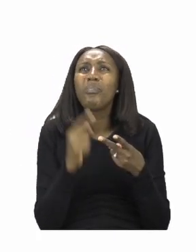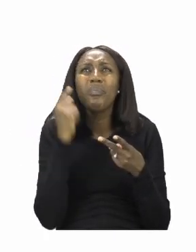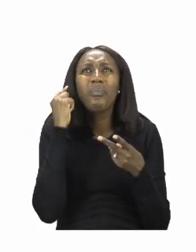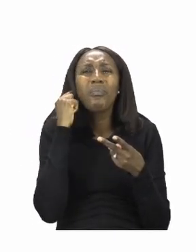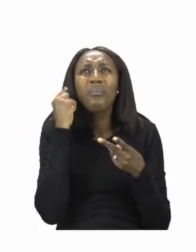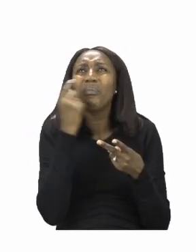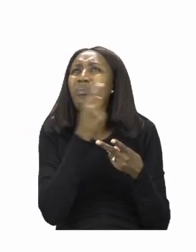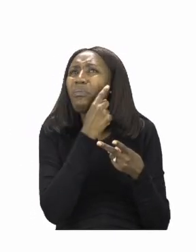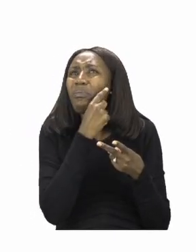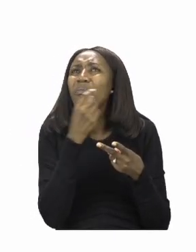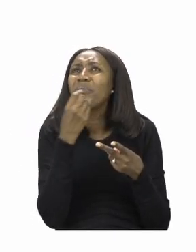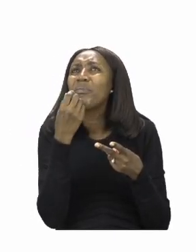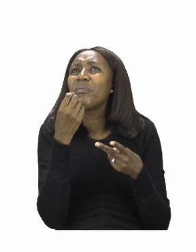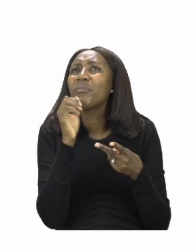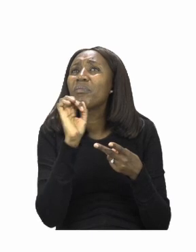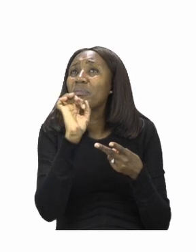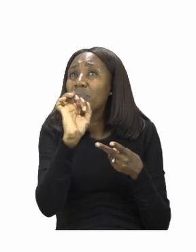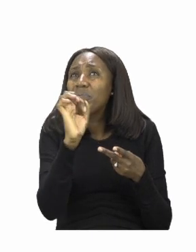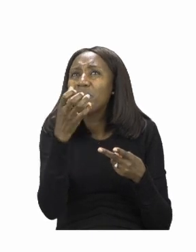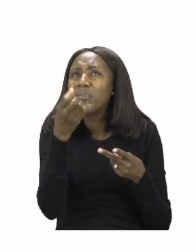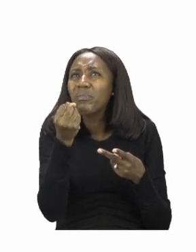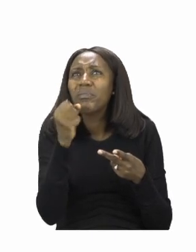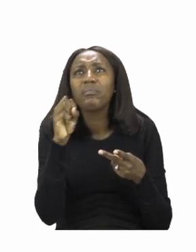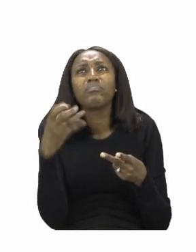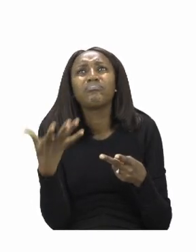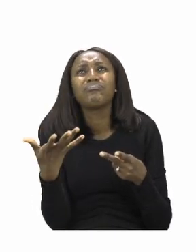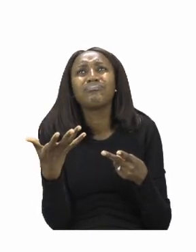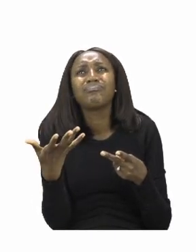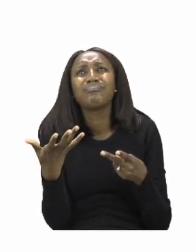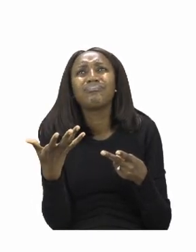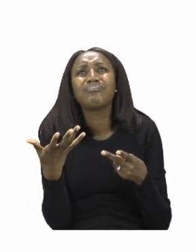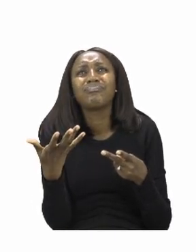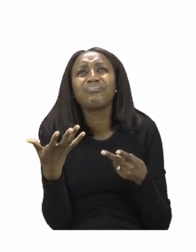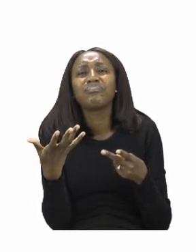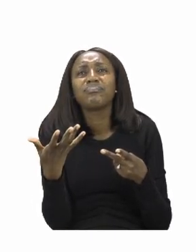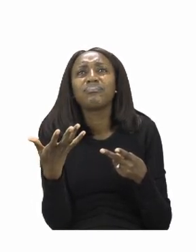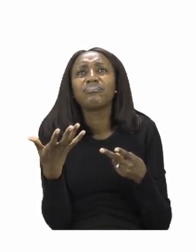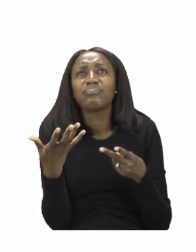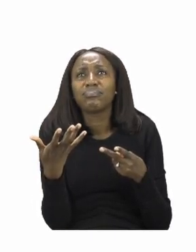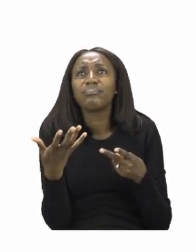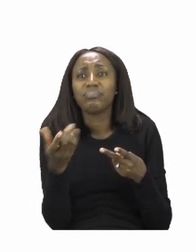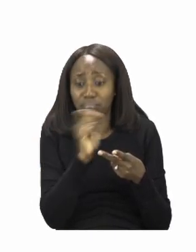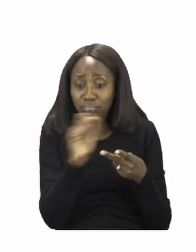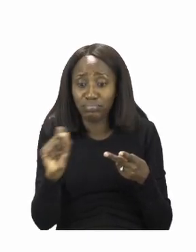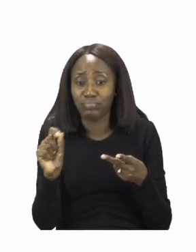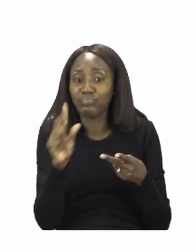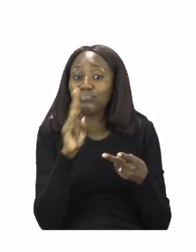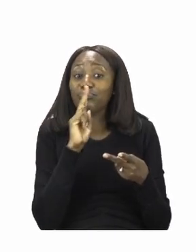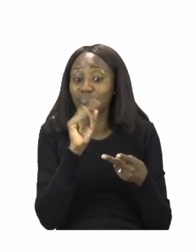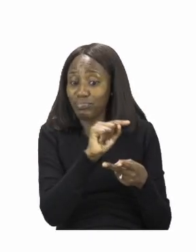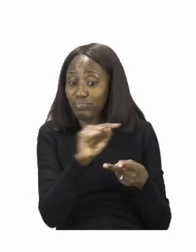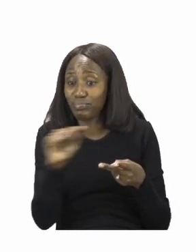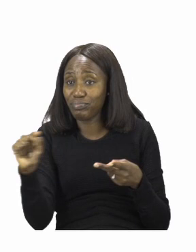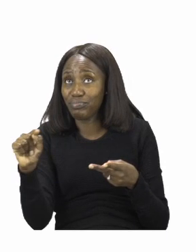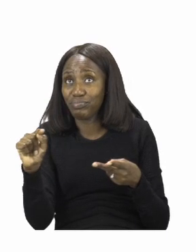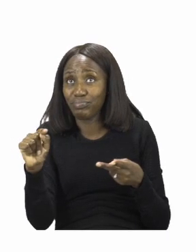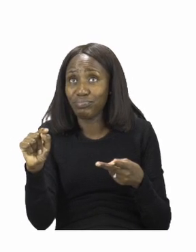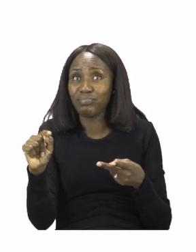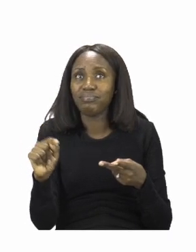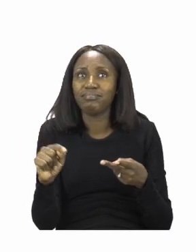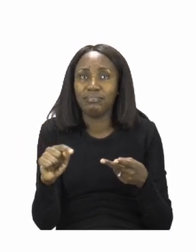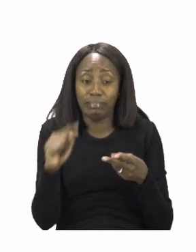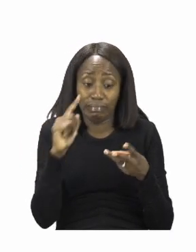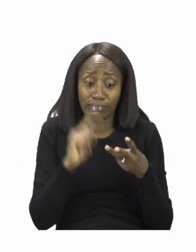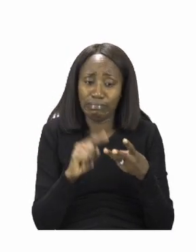how many ears does she have? You're going to write your answer on the line. Then